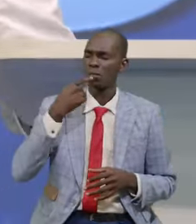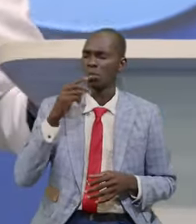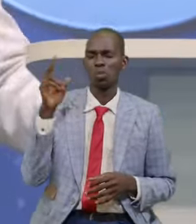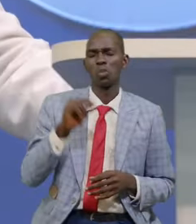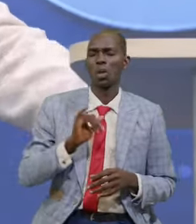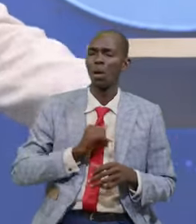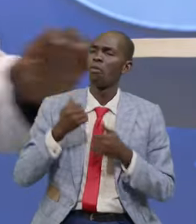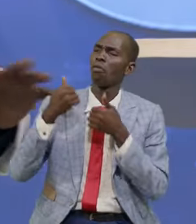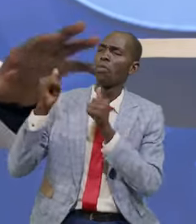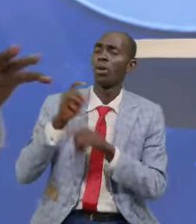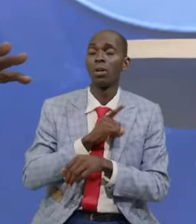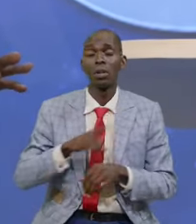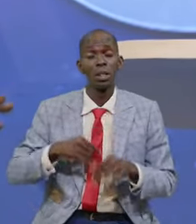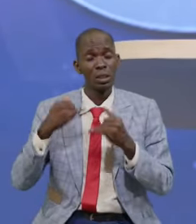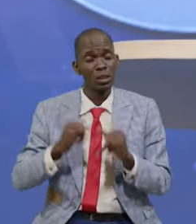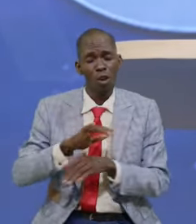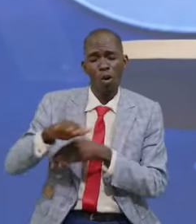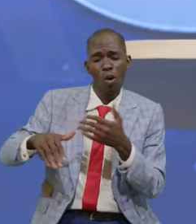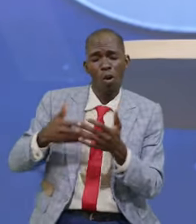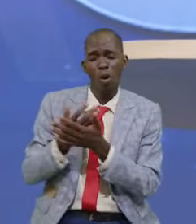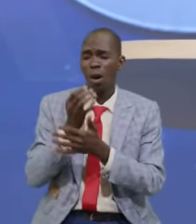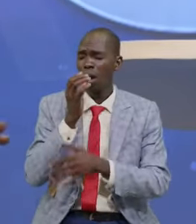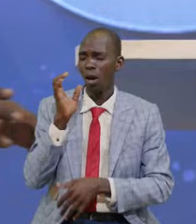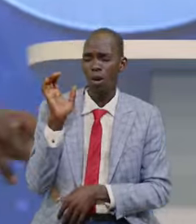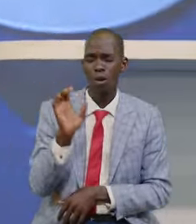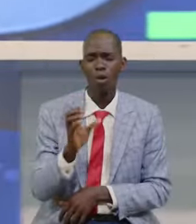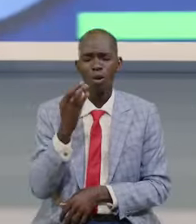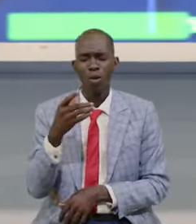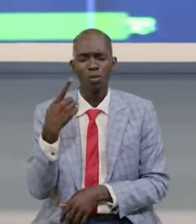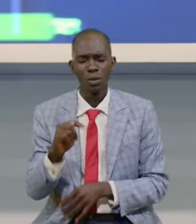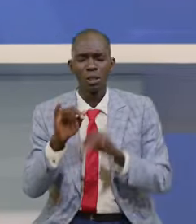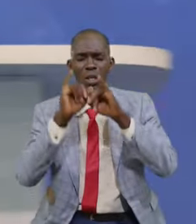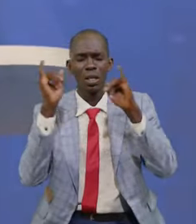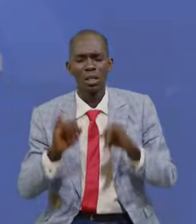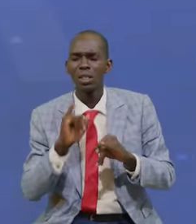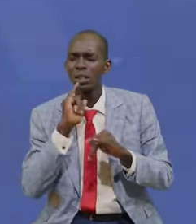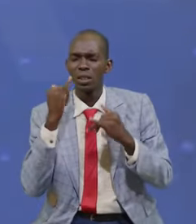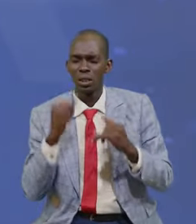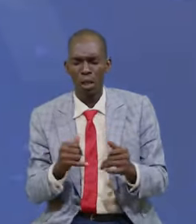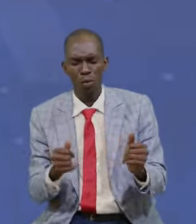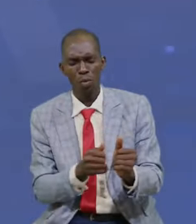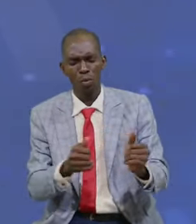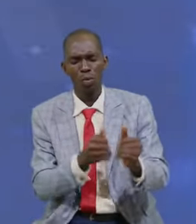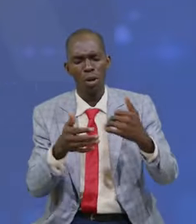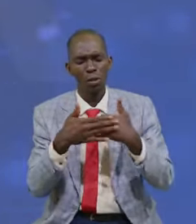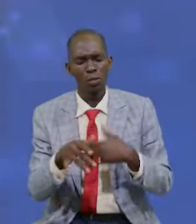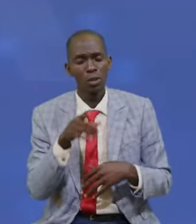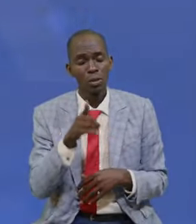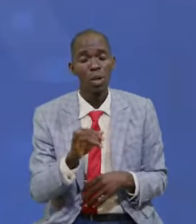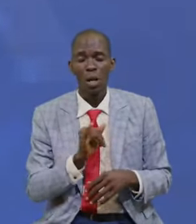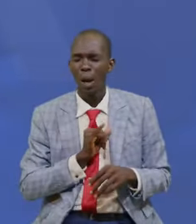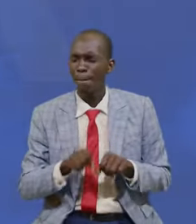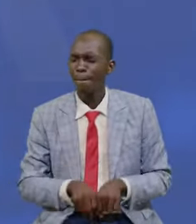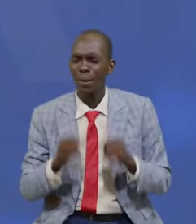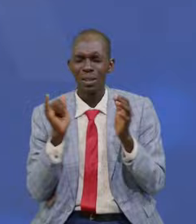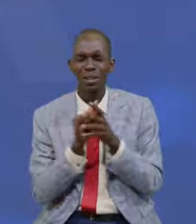Lord. Now, all the curses, of the idol is now following after you. I break that